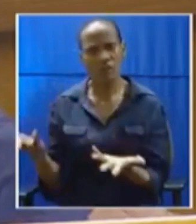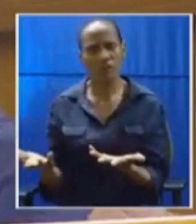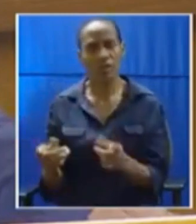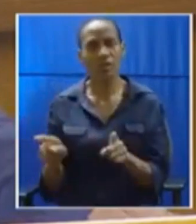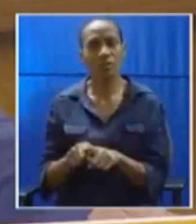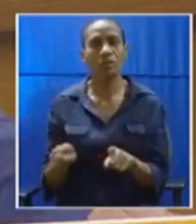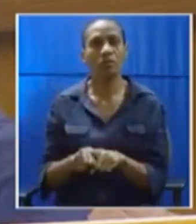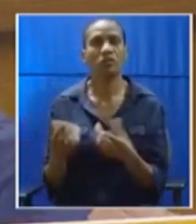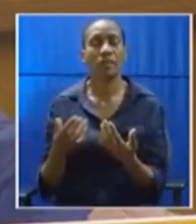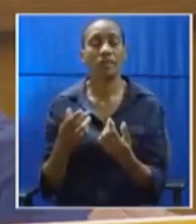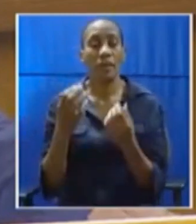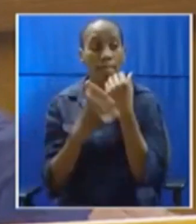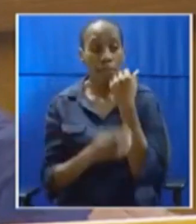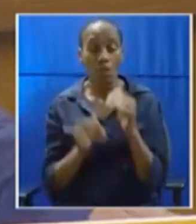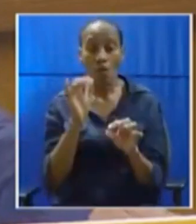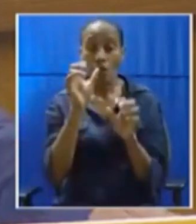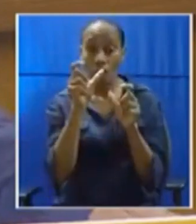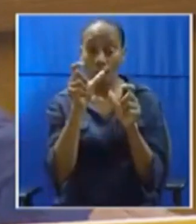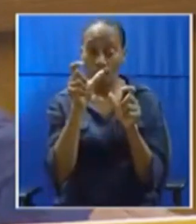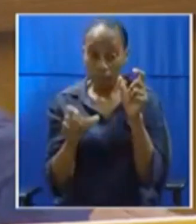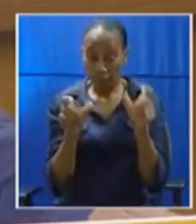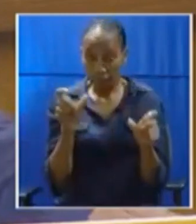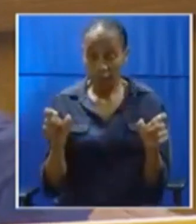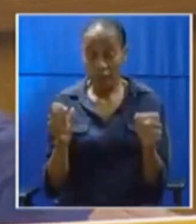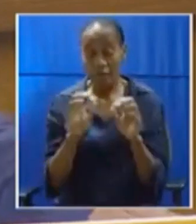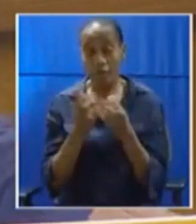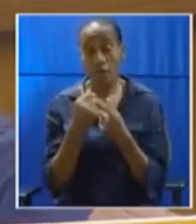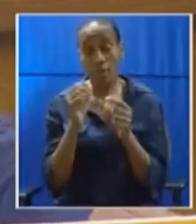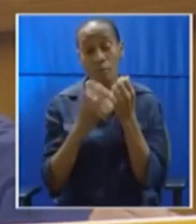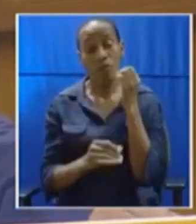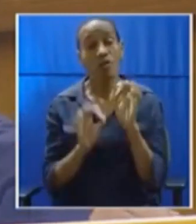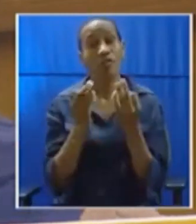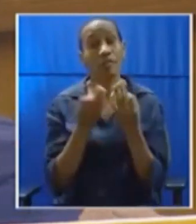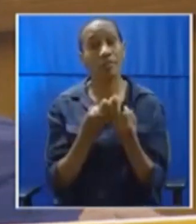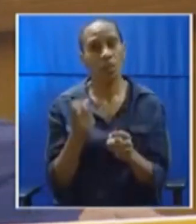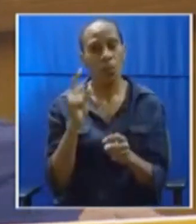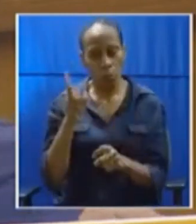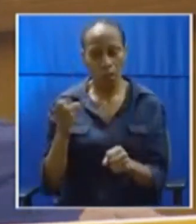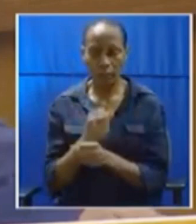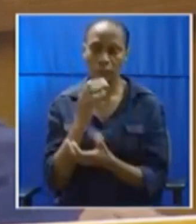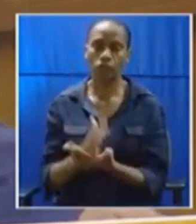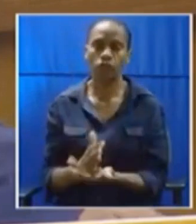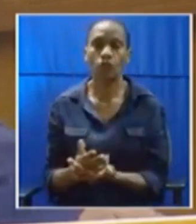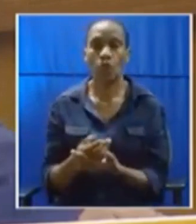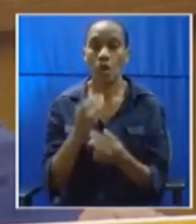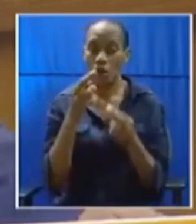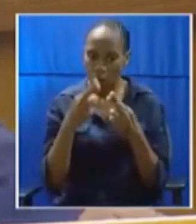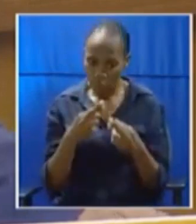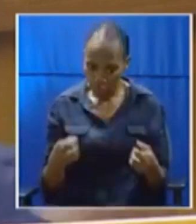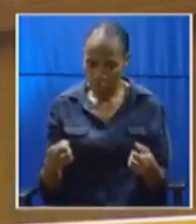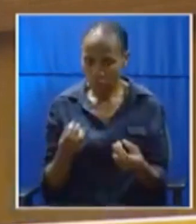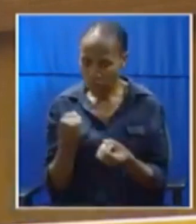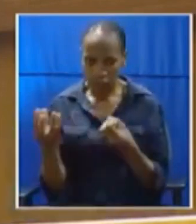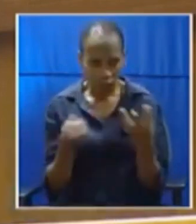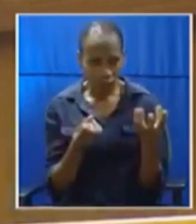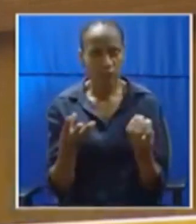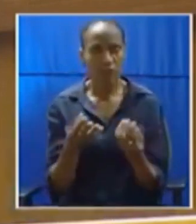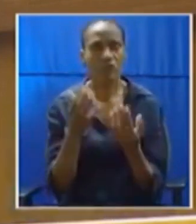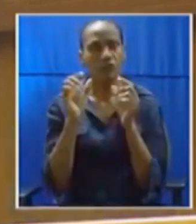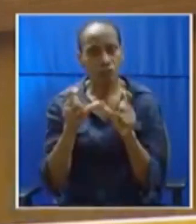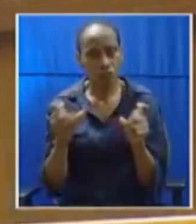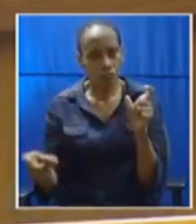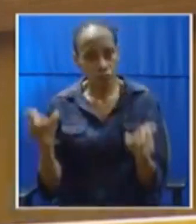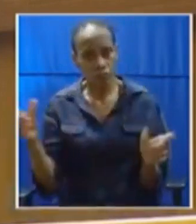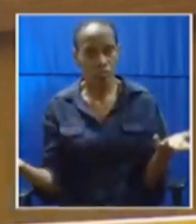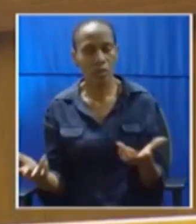will cover the comprehensive cost of study, so to ensure that learners have the necessary tools on time to pass. We will develop